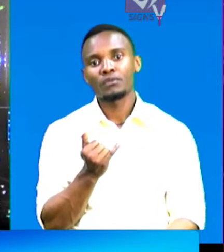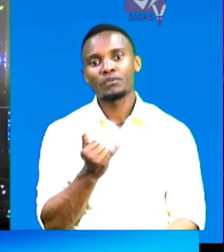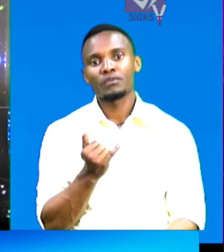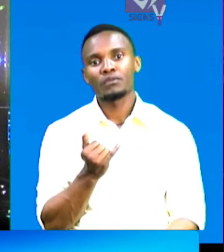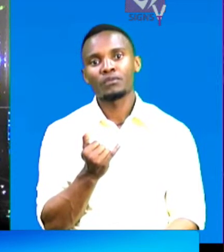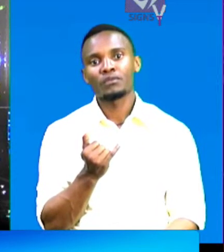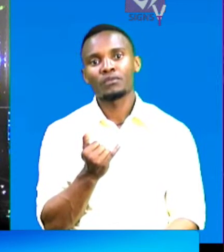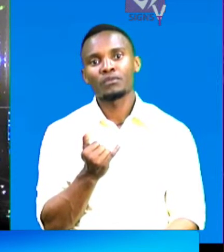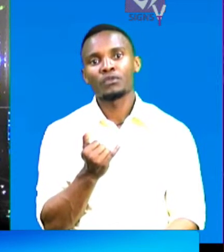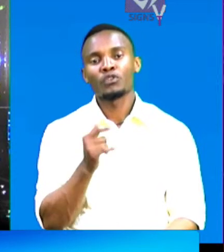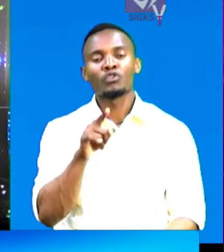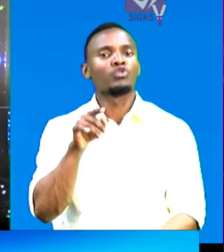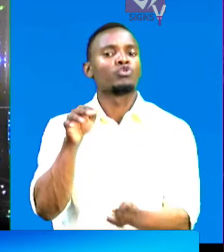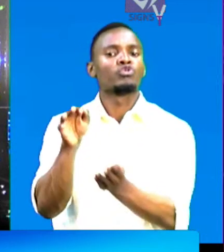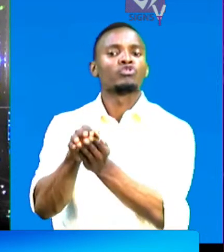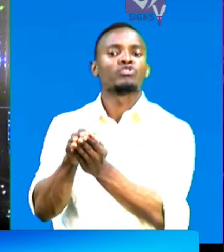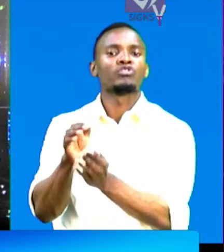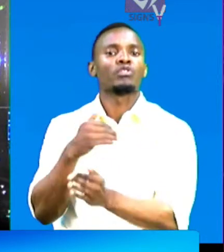have a store